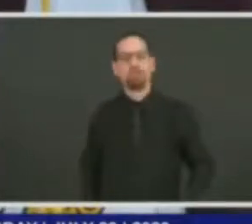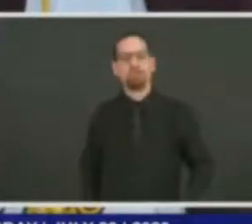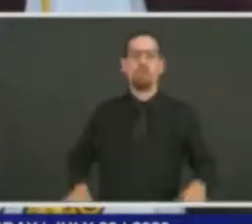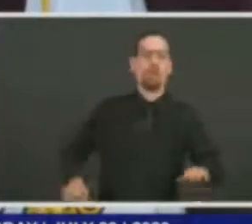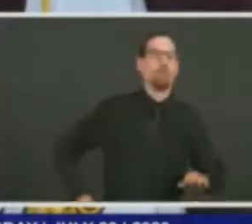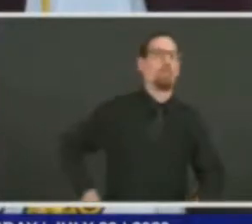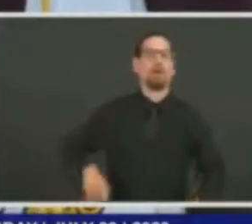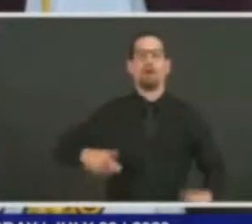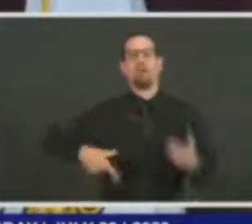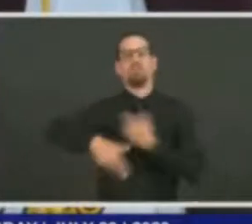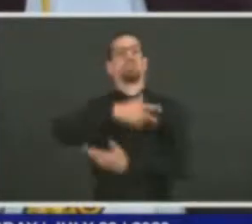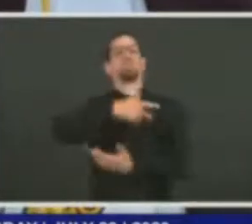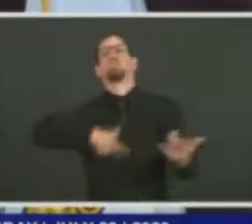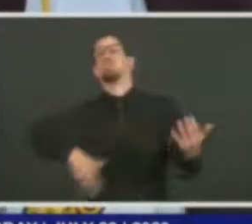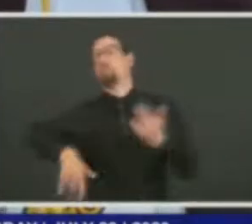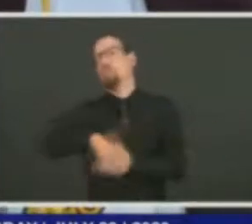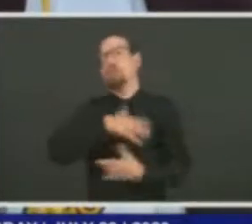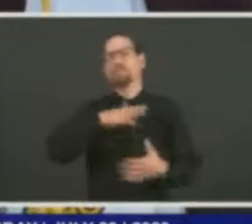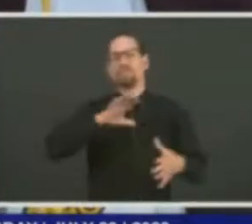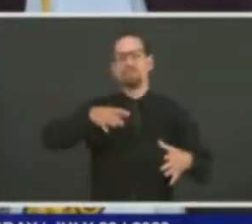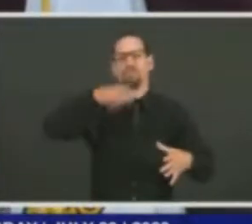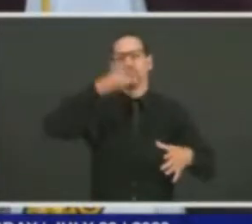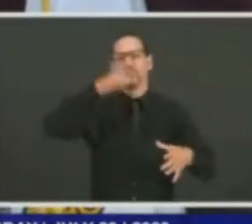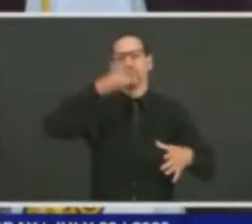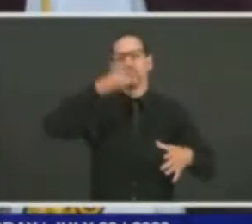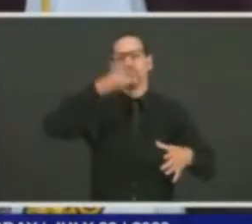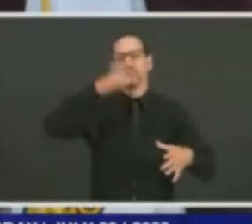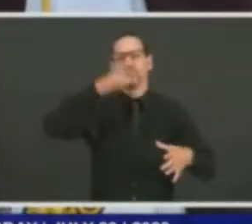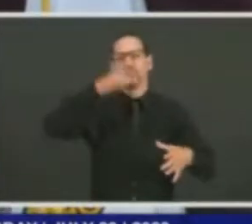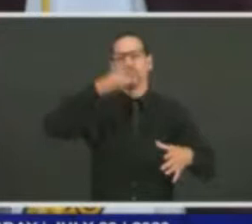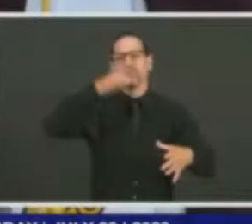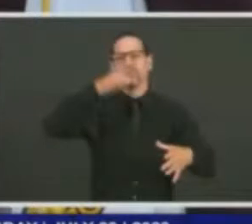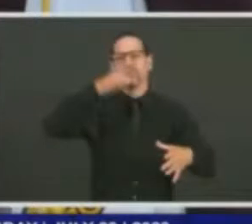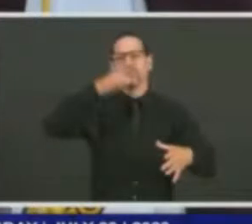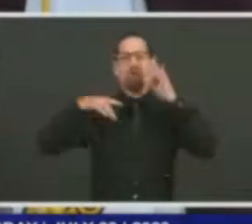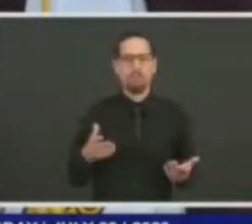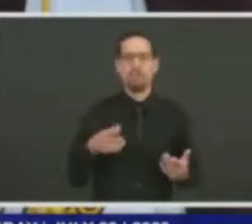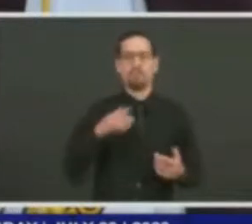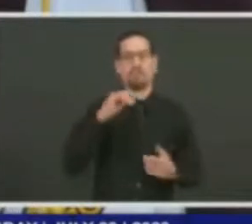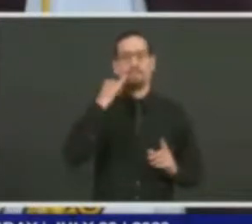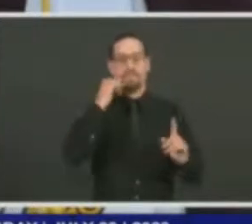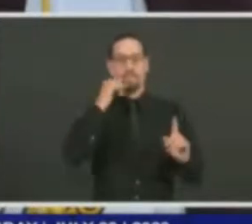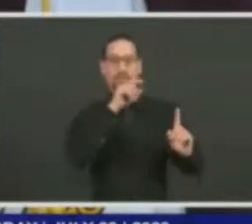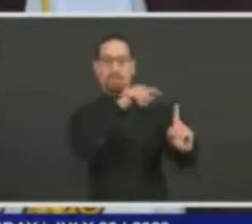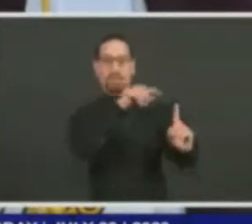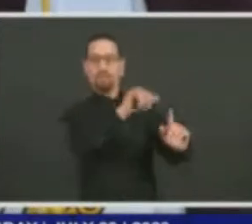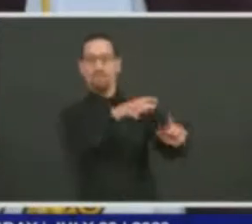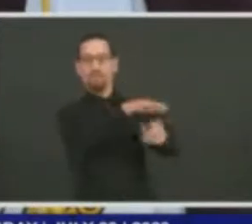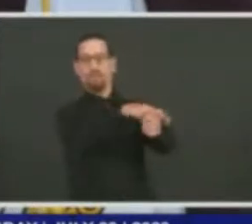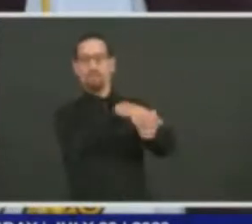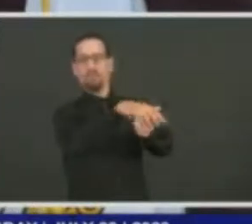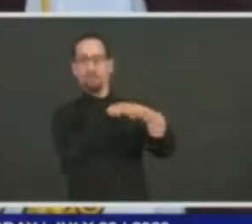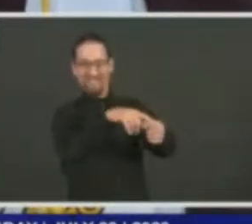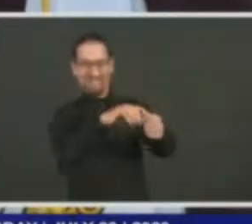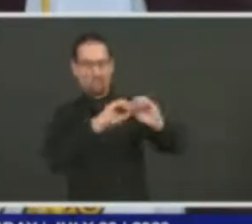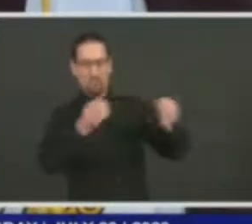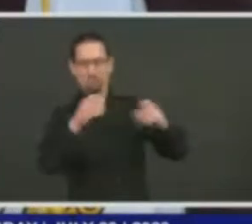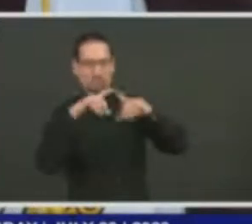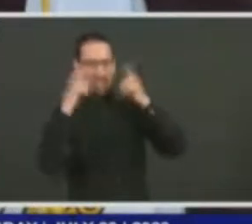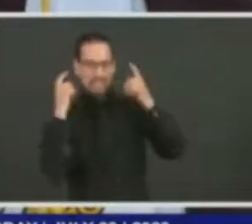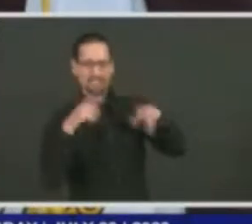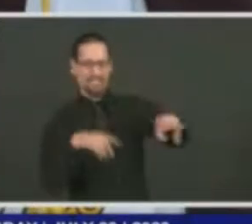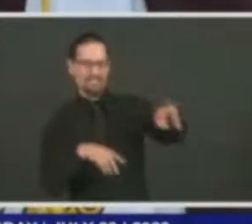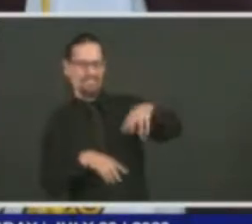your nose, if you see a place where it's not happening properly, either remove yourself or encourage people.